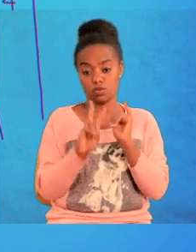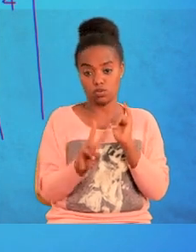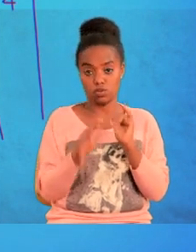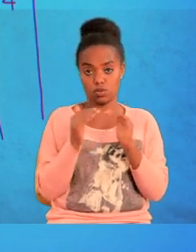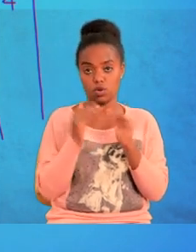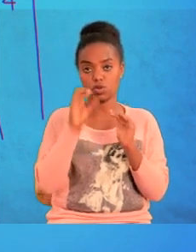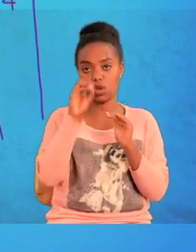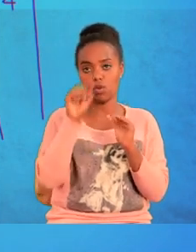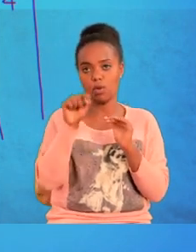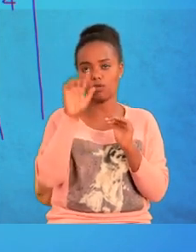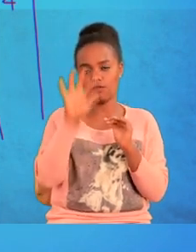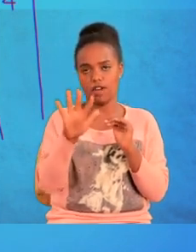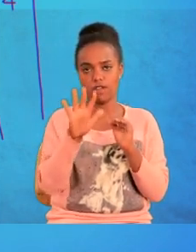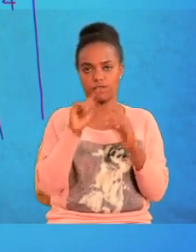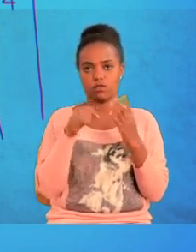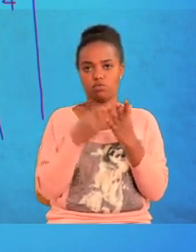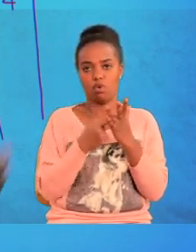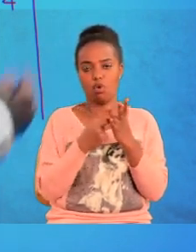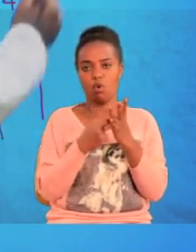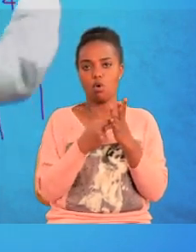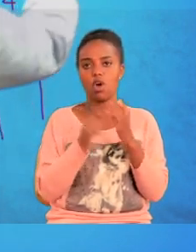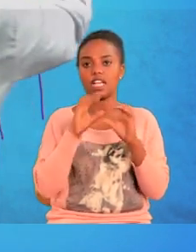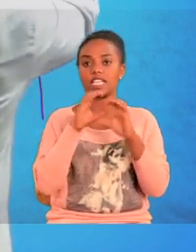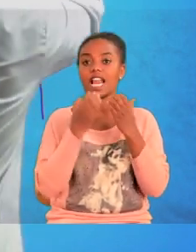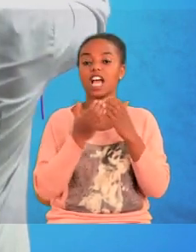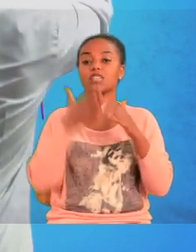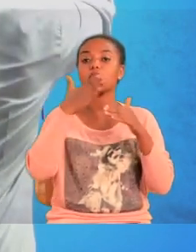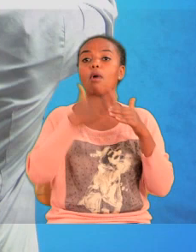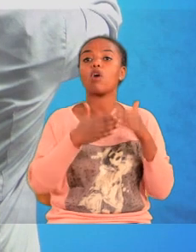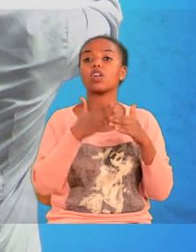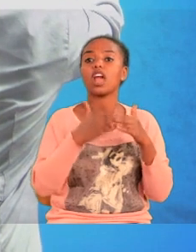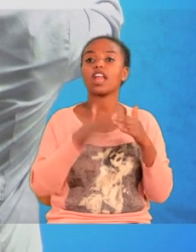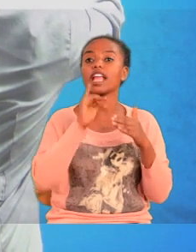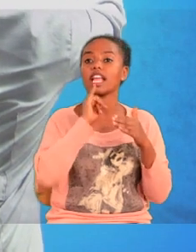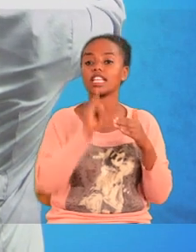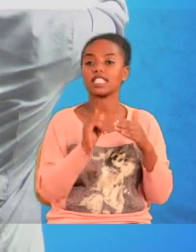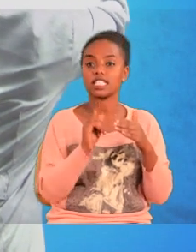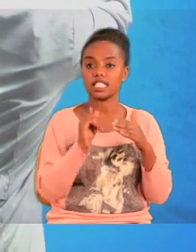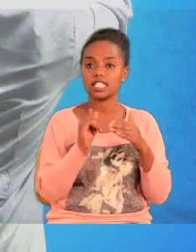this 0.5. So class boundary here,